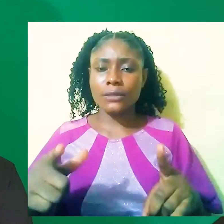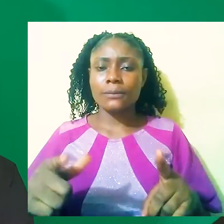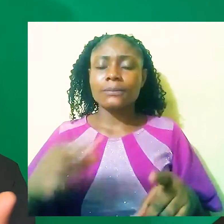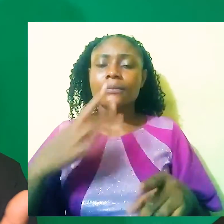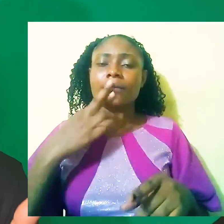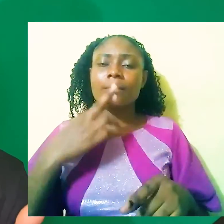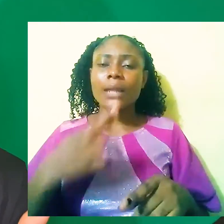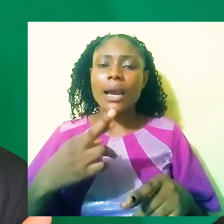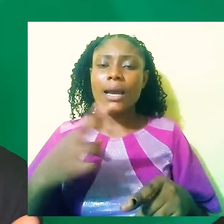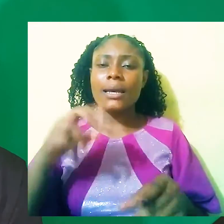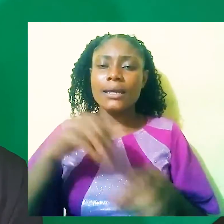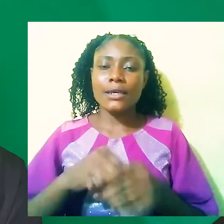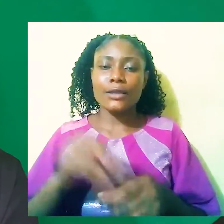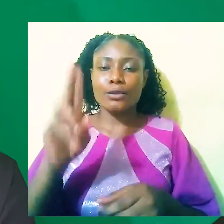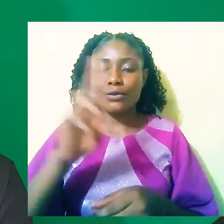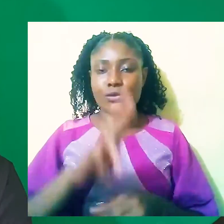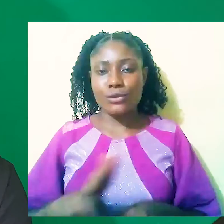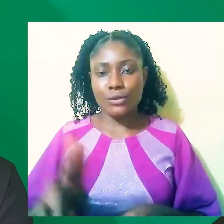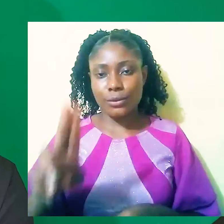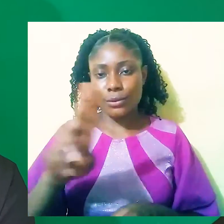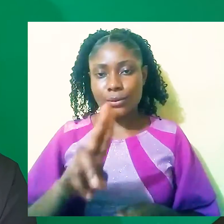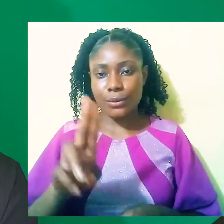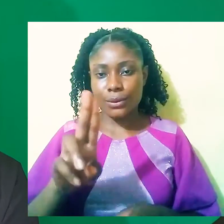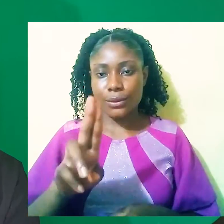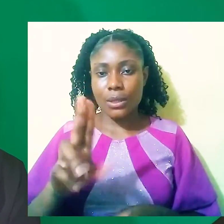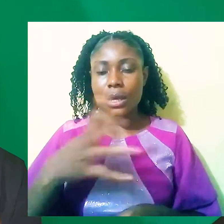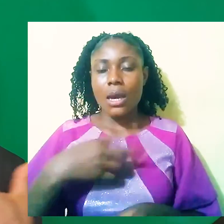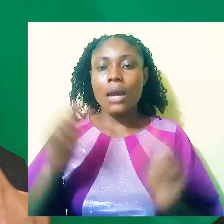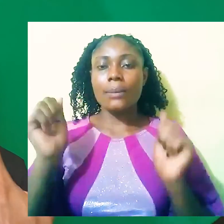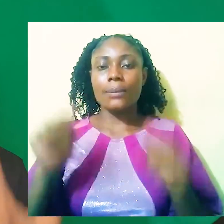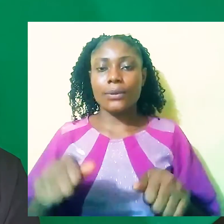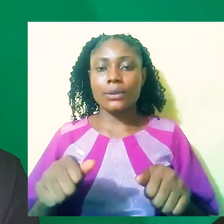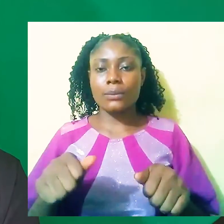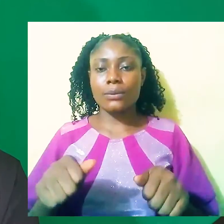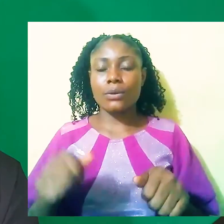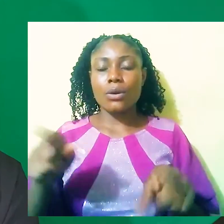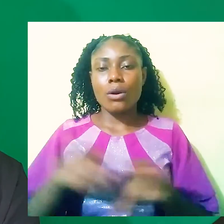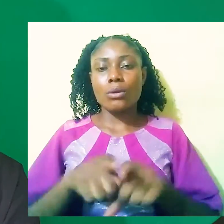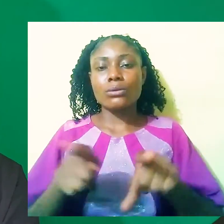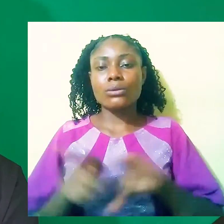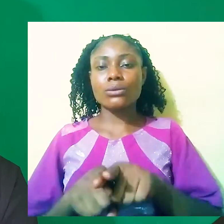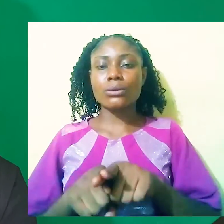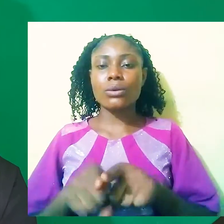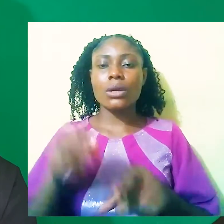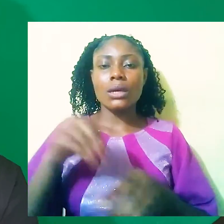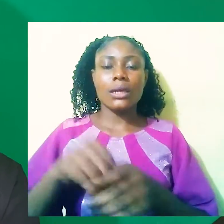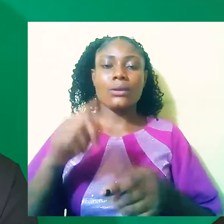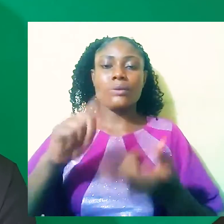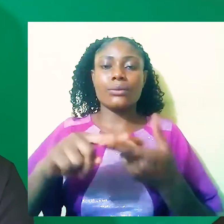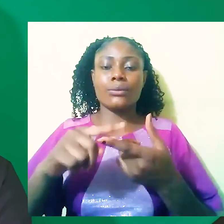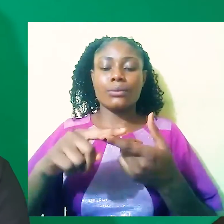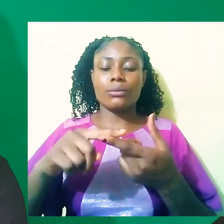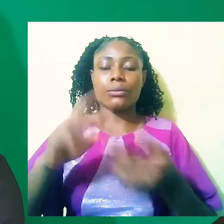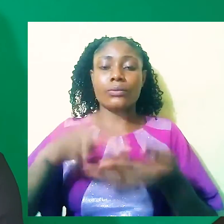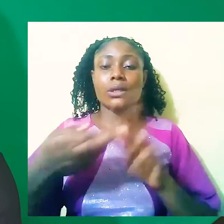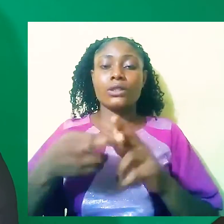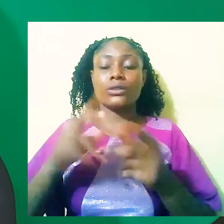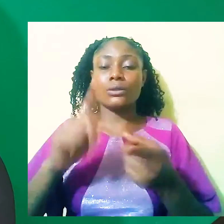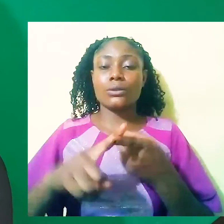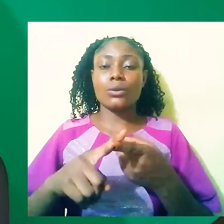of the indigenous sign languages are in use, and